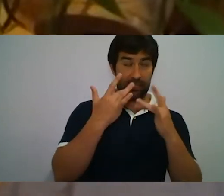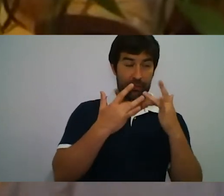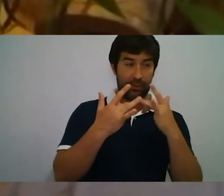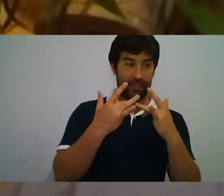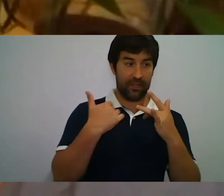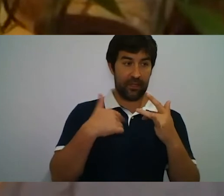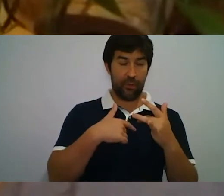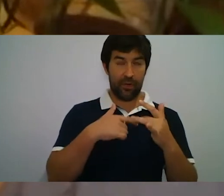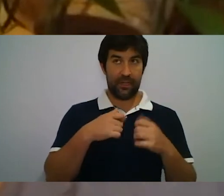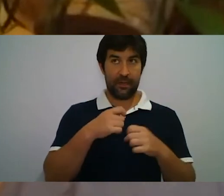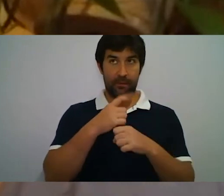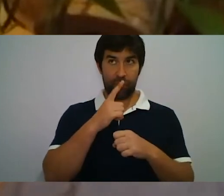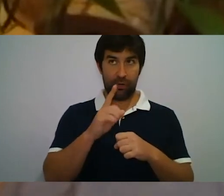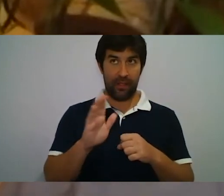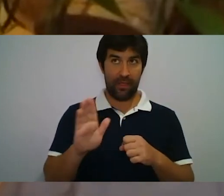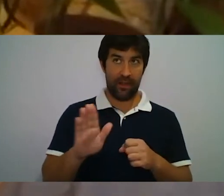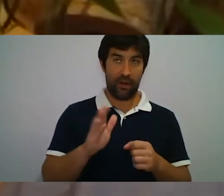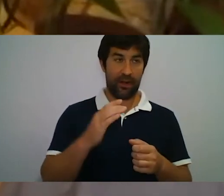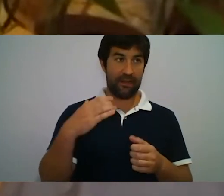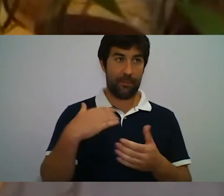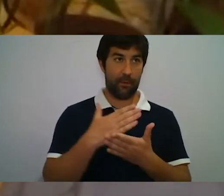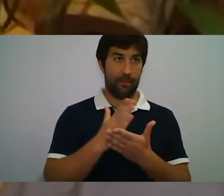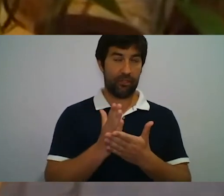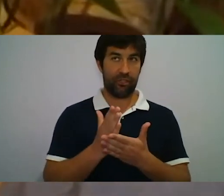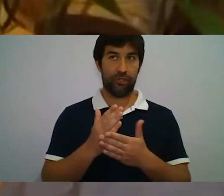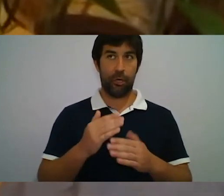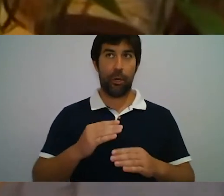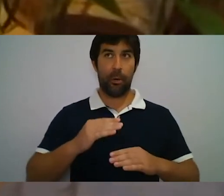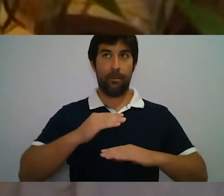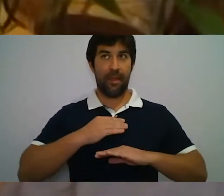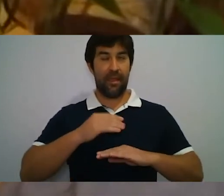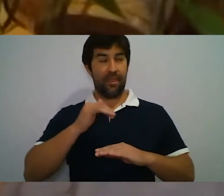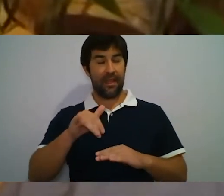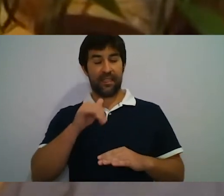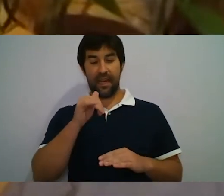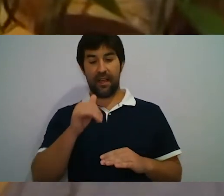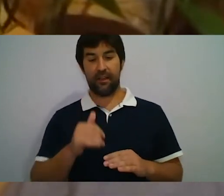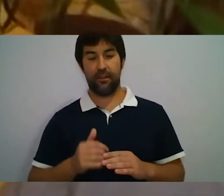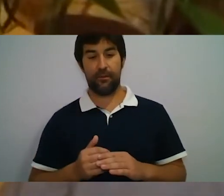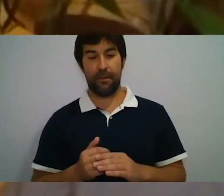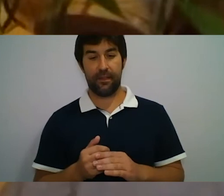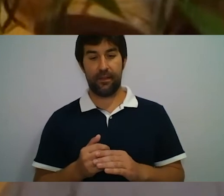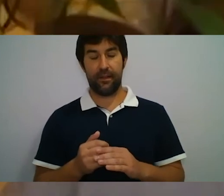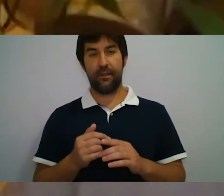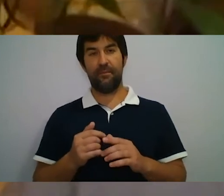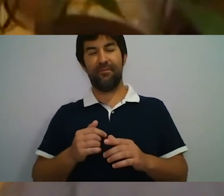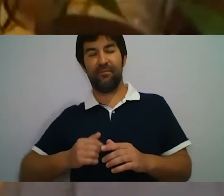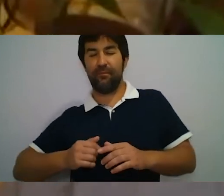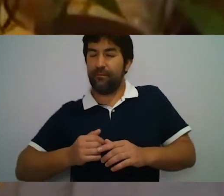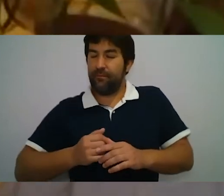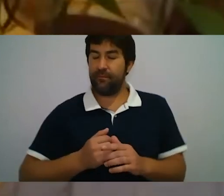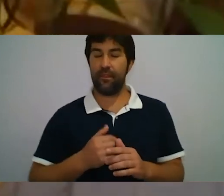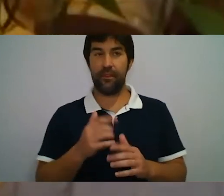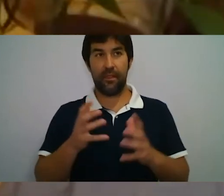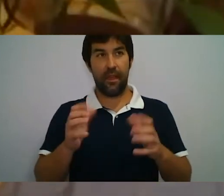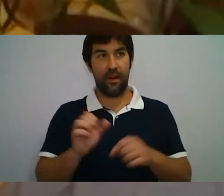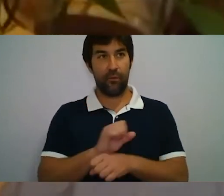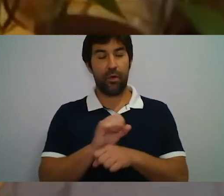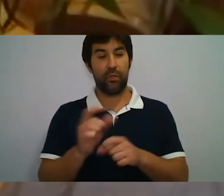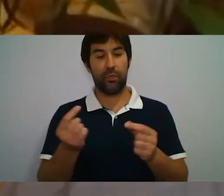note. We got a question: what efforts is the city making to make sure information and surveys shared in these kinds of meetings are reaching as